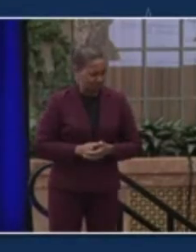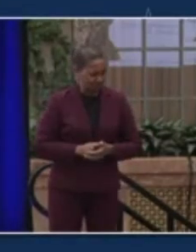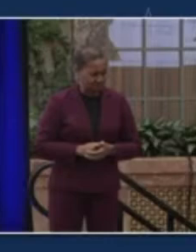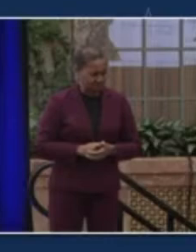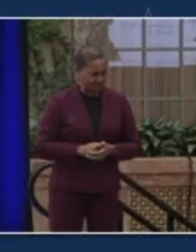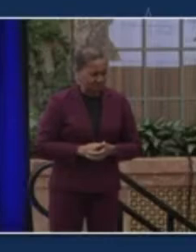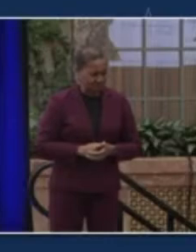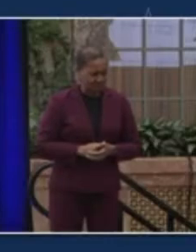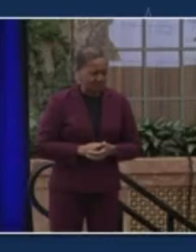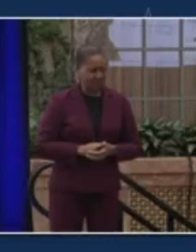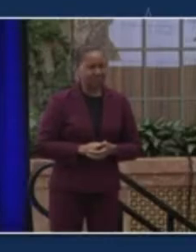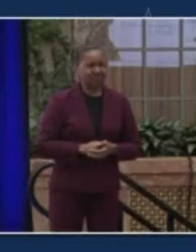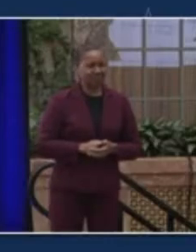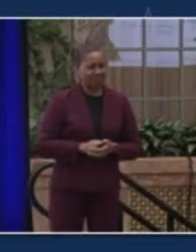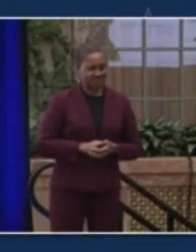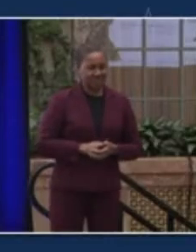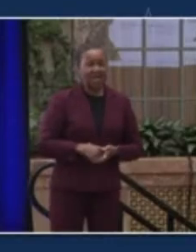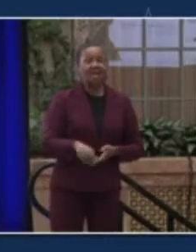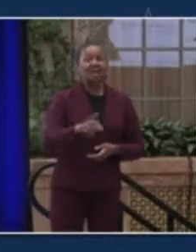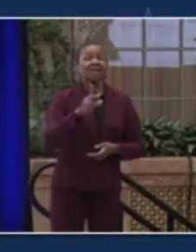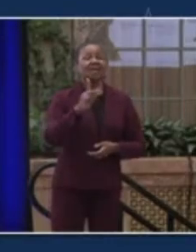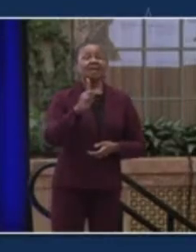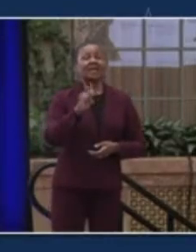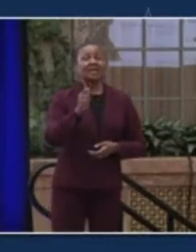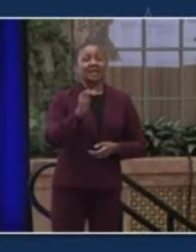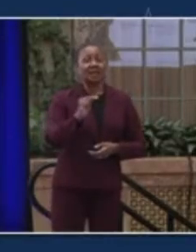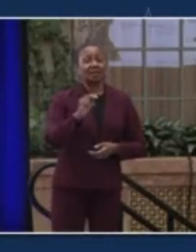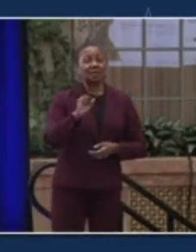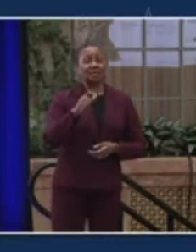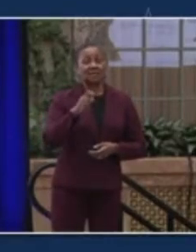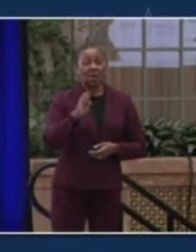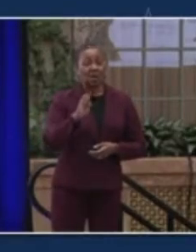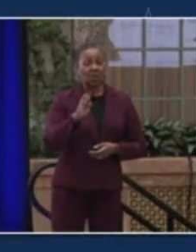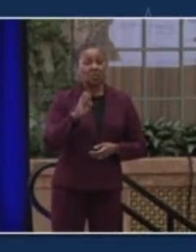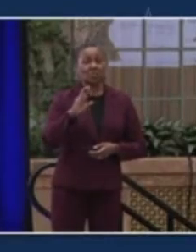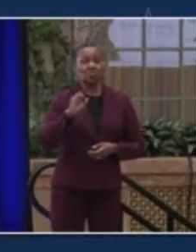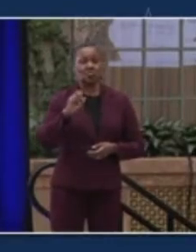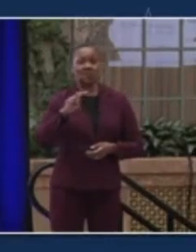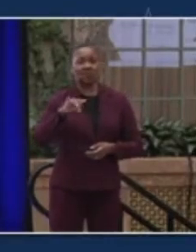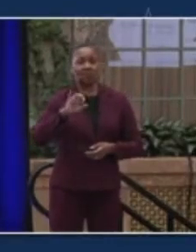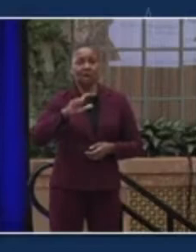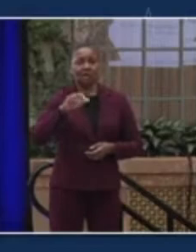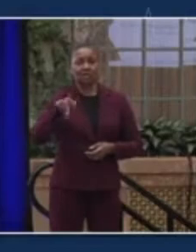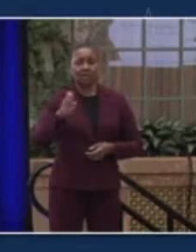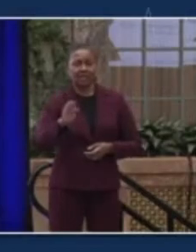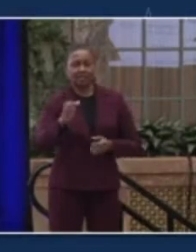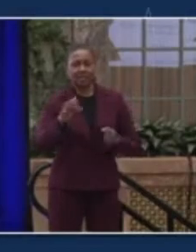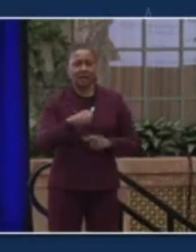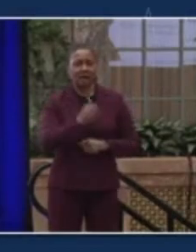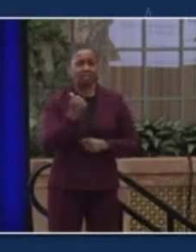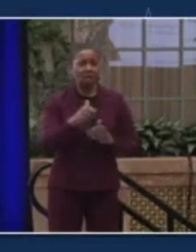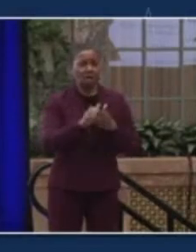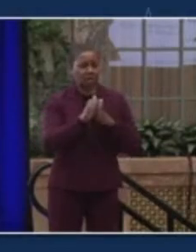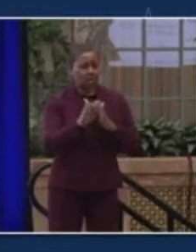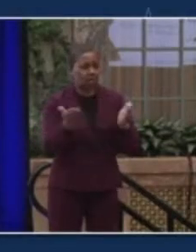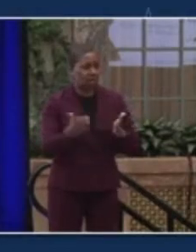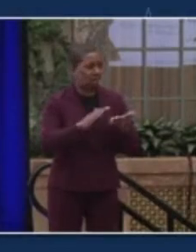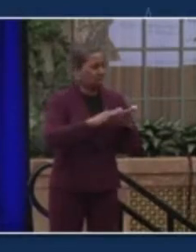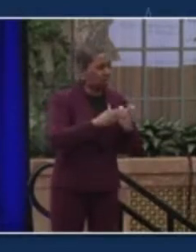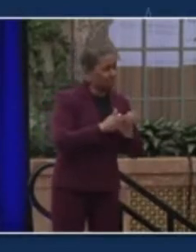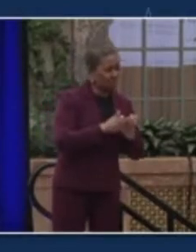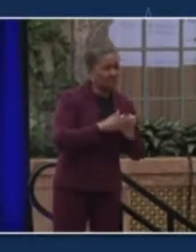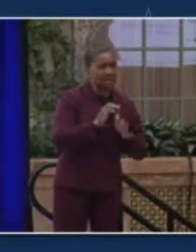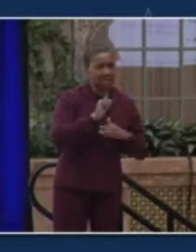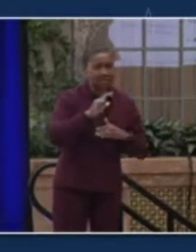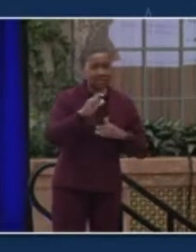many years ago. Karen Stone, Reverend Paul Jakes, and so many other elected leaders who are here, community leaders, civic